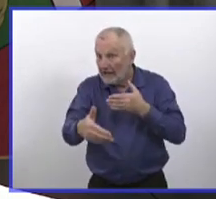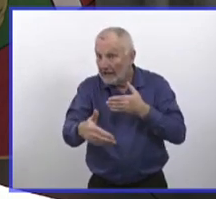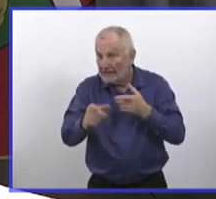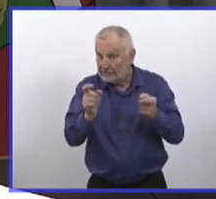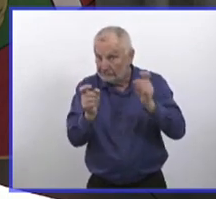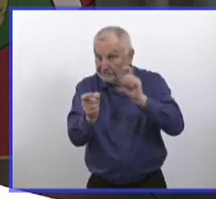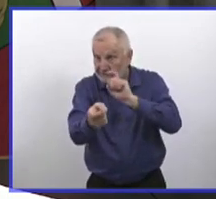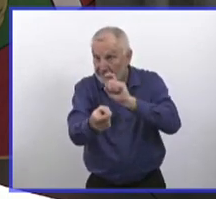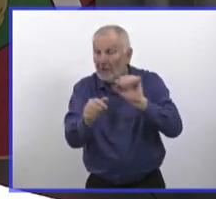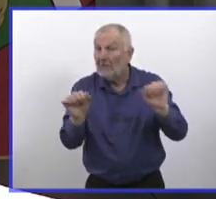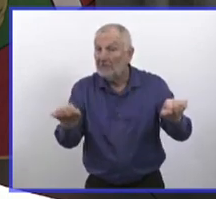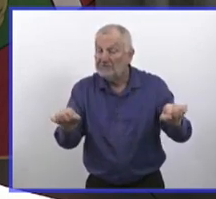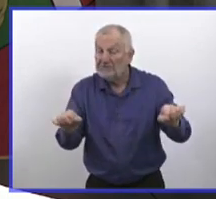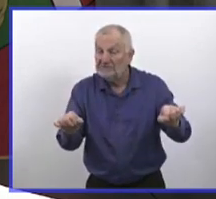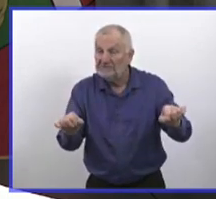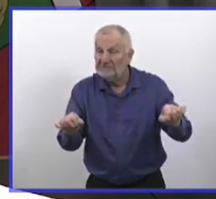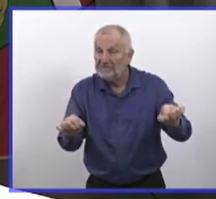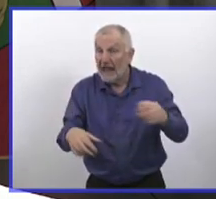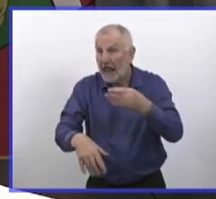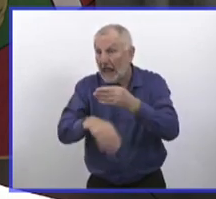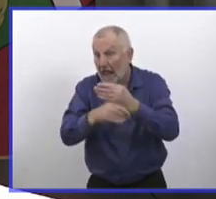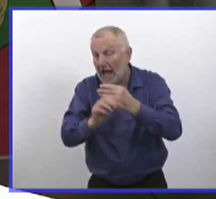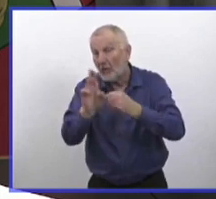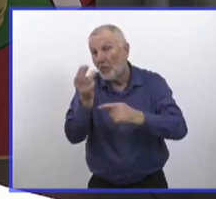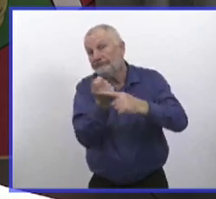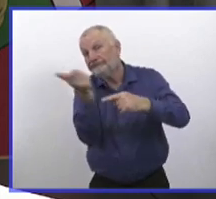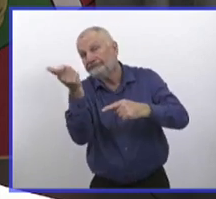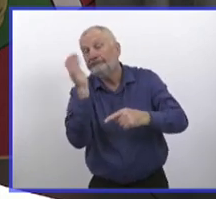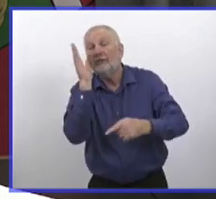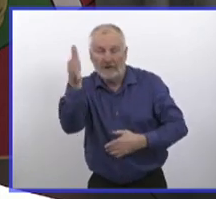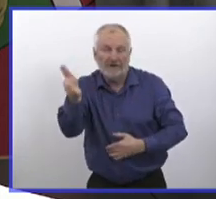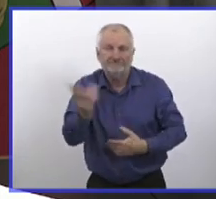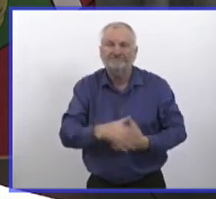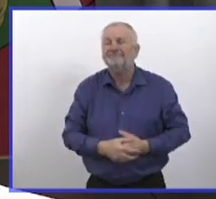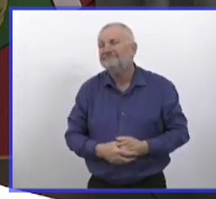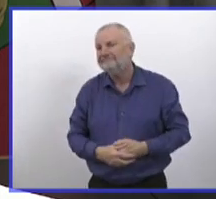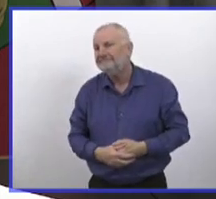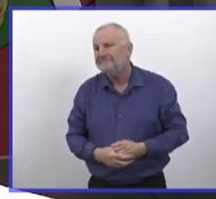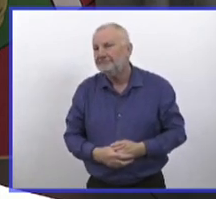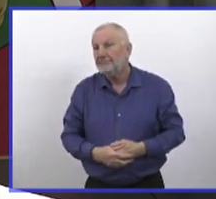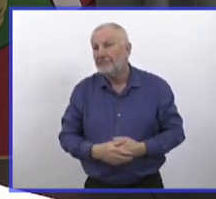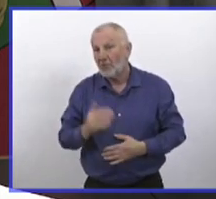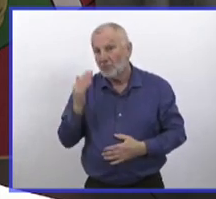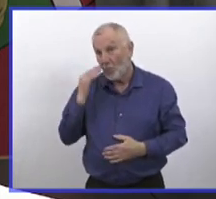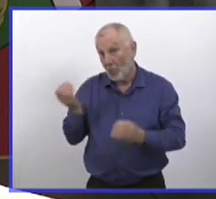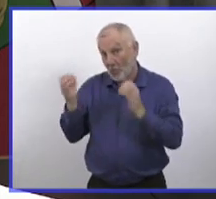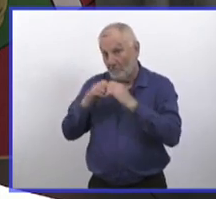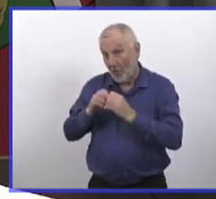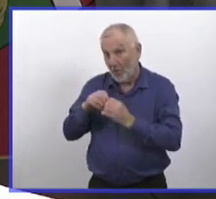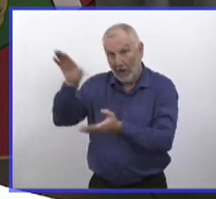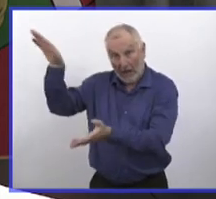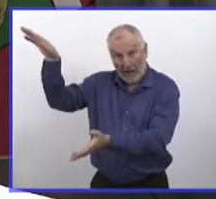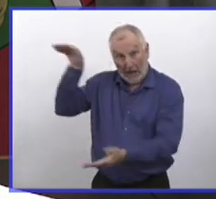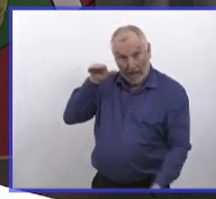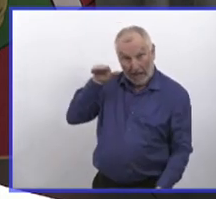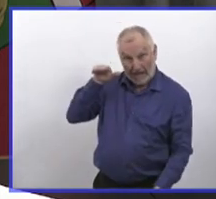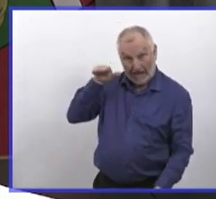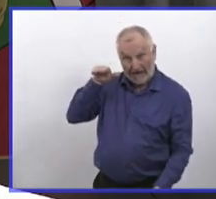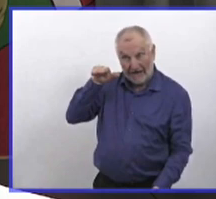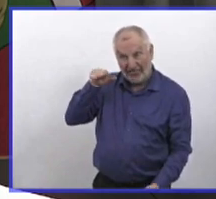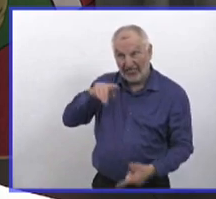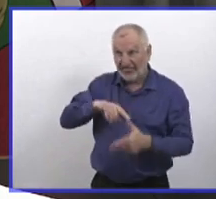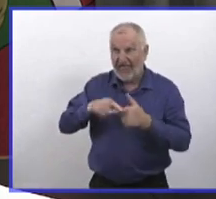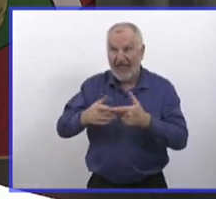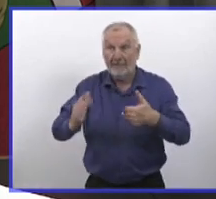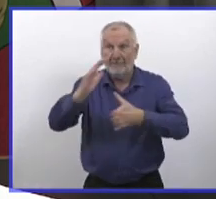supplies increase, that we won't have to continue to identify people by health condition, that this will be a temporary way that we use